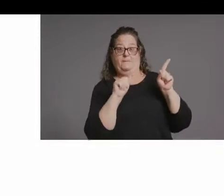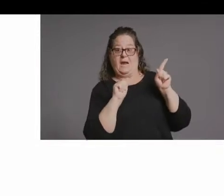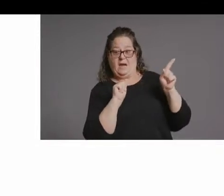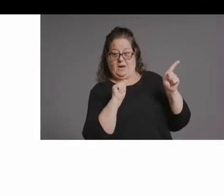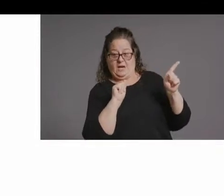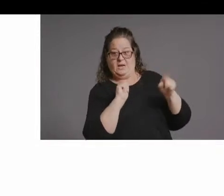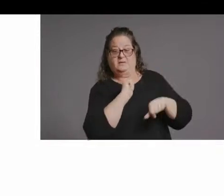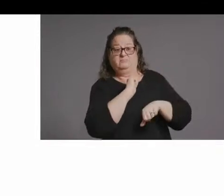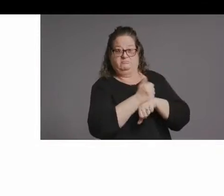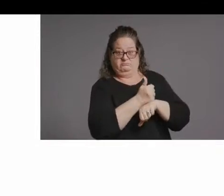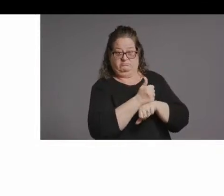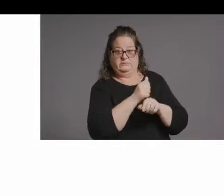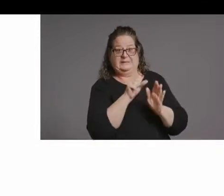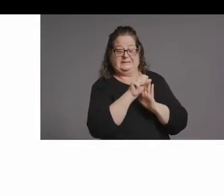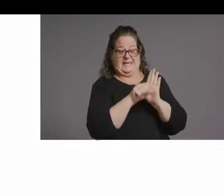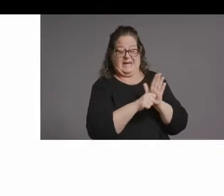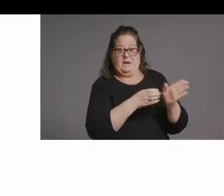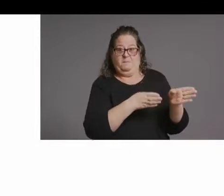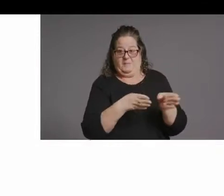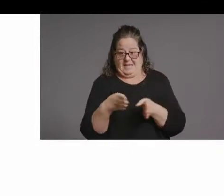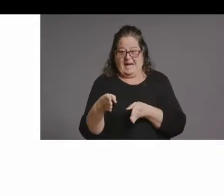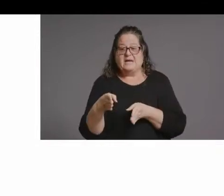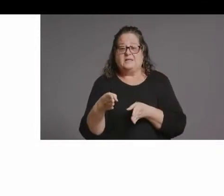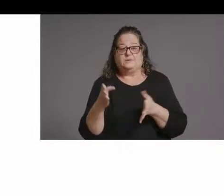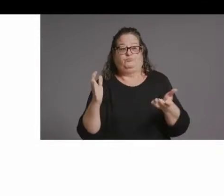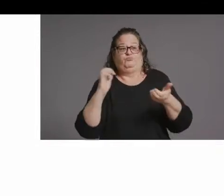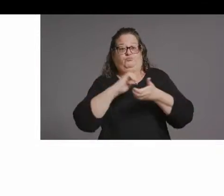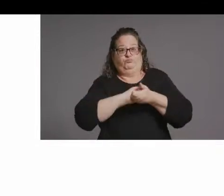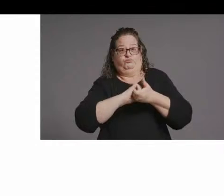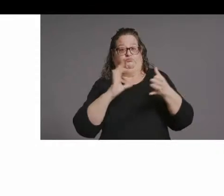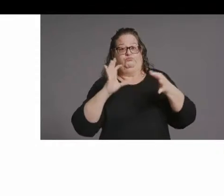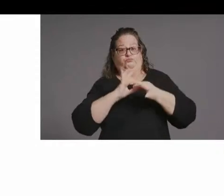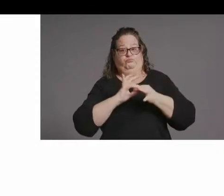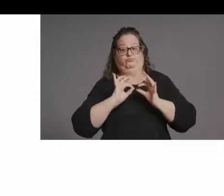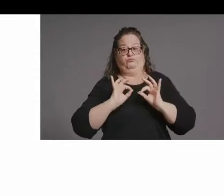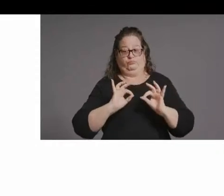our state plan, and then we have been working on a contract between